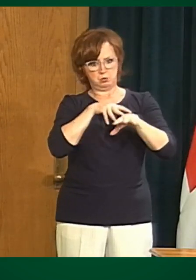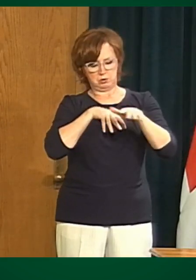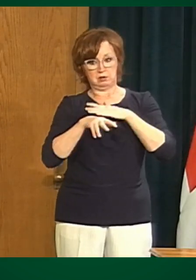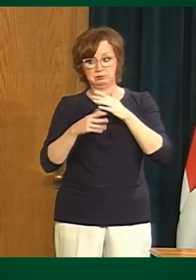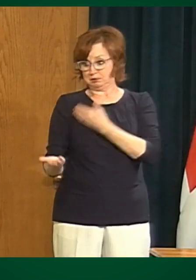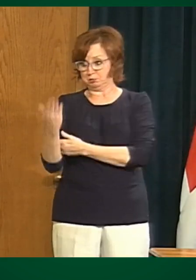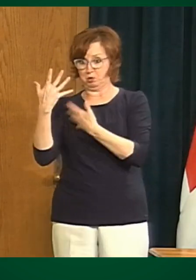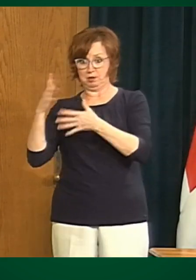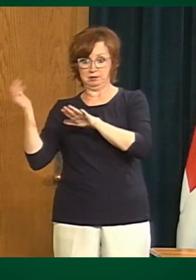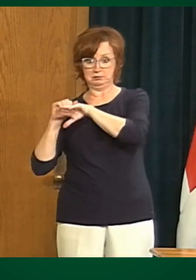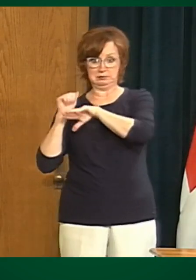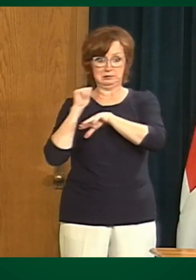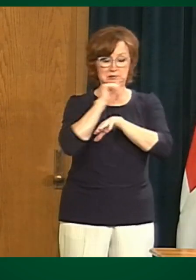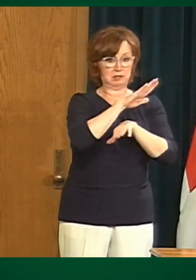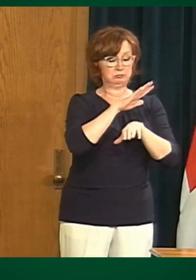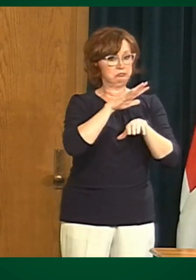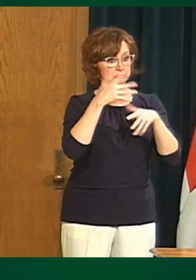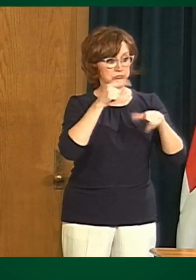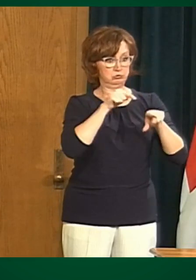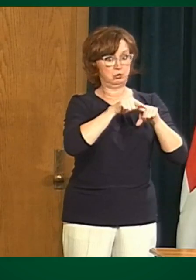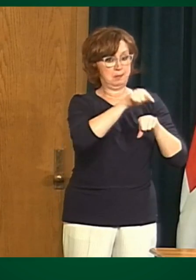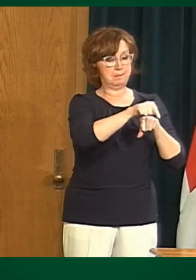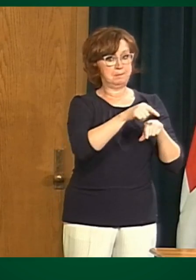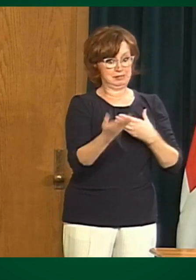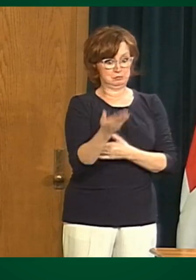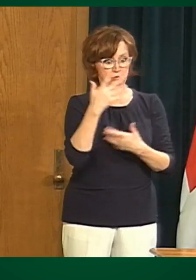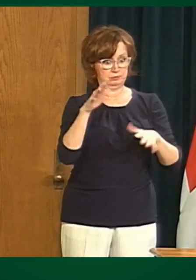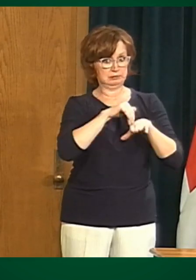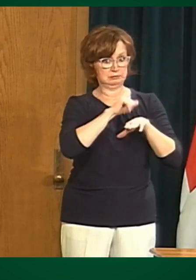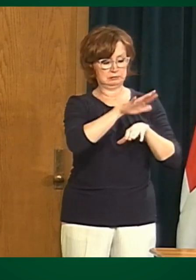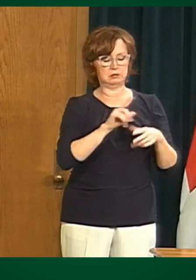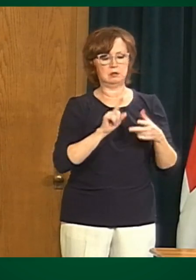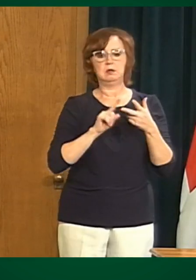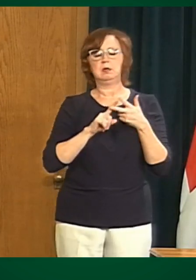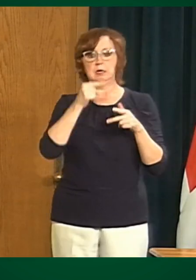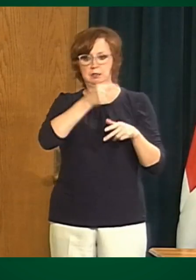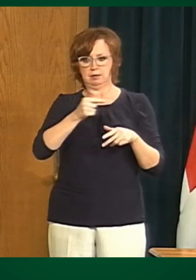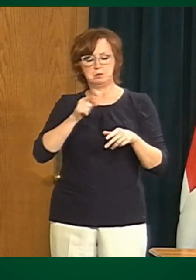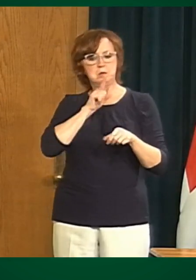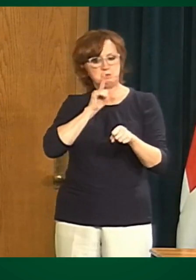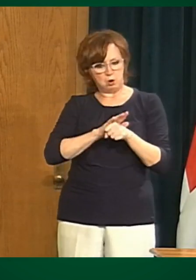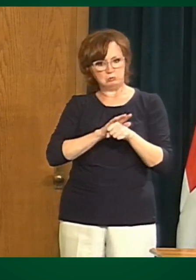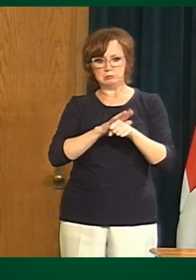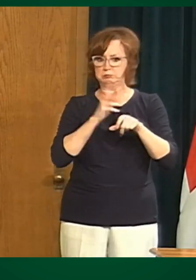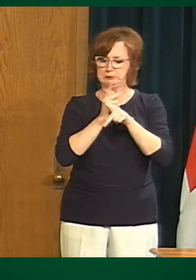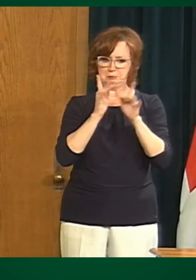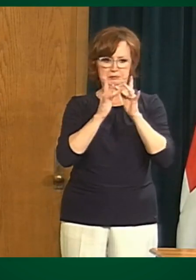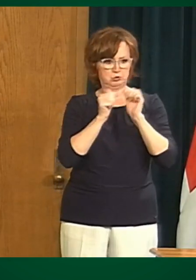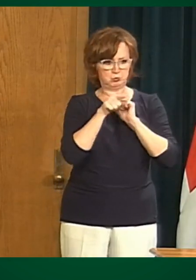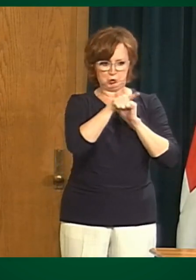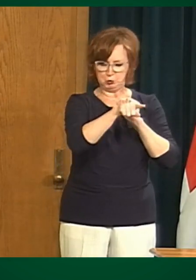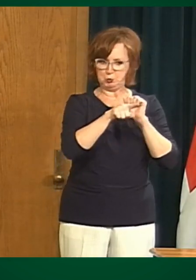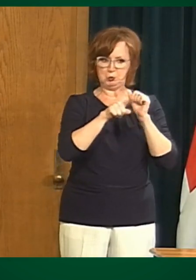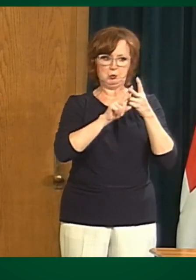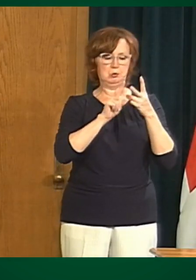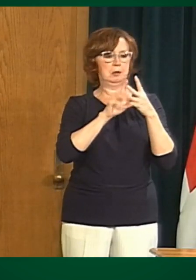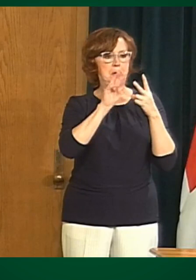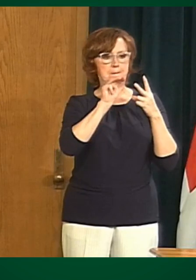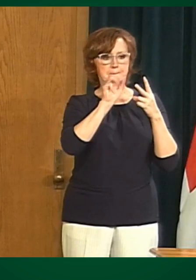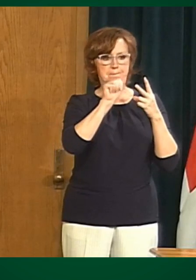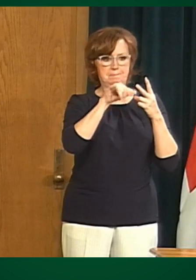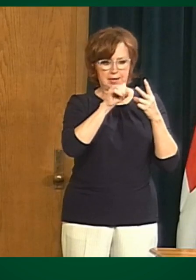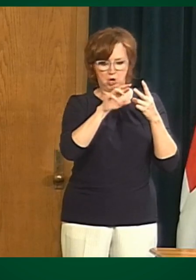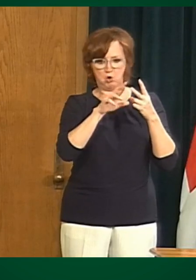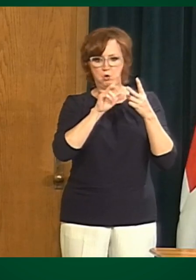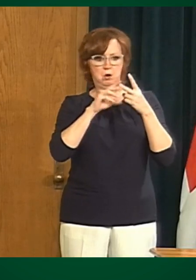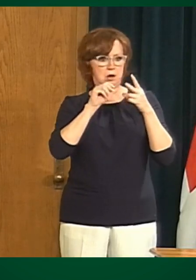Our government also continues to stay in contact with the Mayor of Loche and other northern leaders regarding the enforcement of the current travel